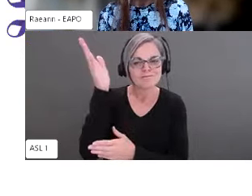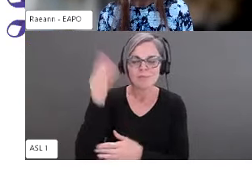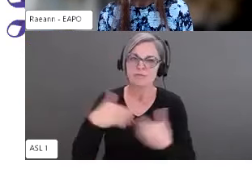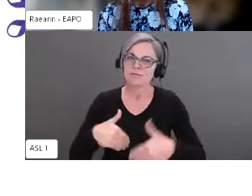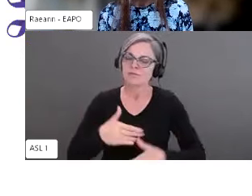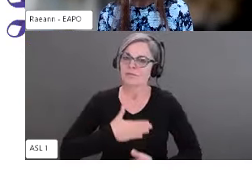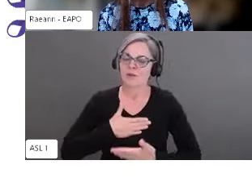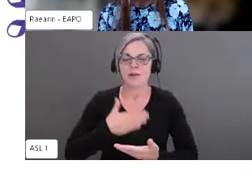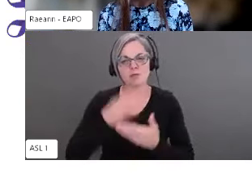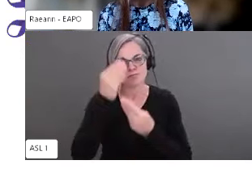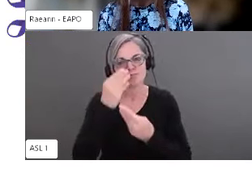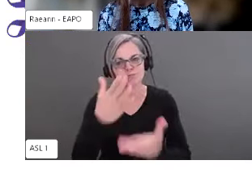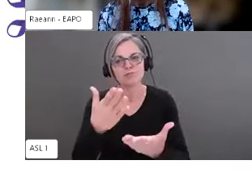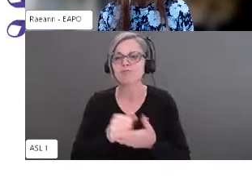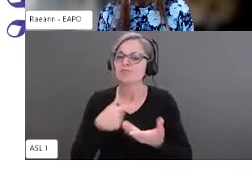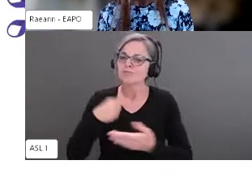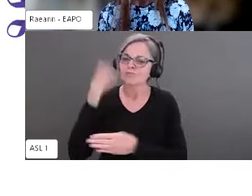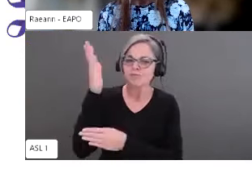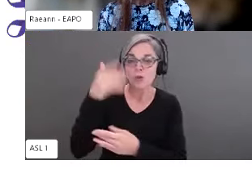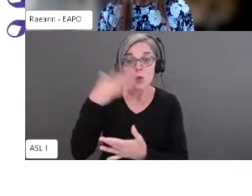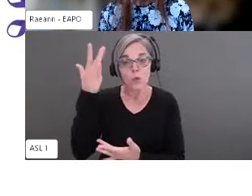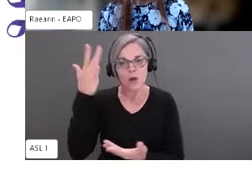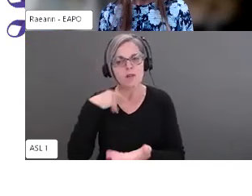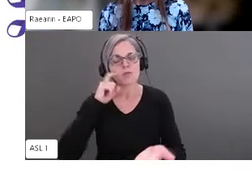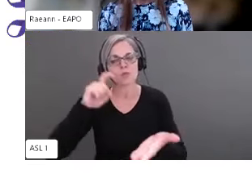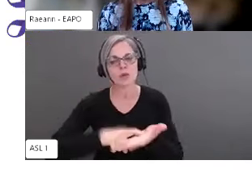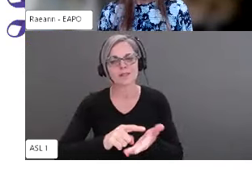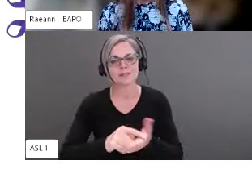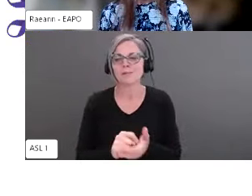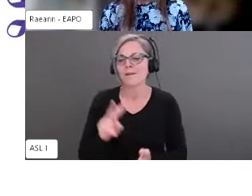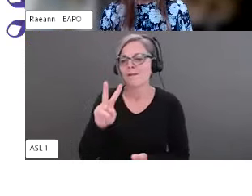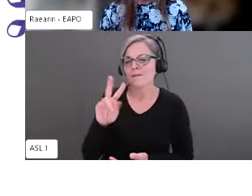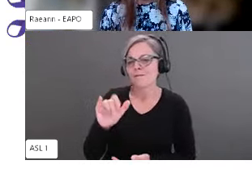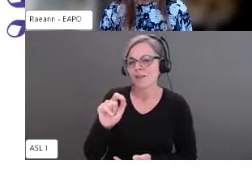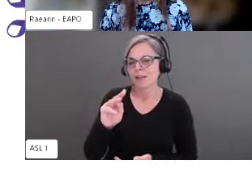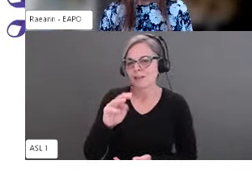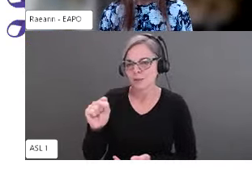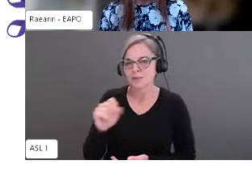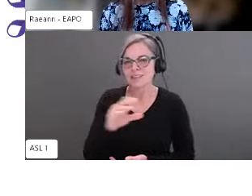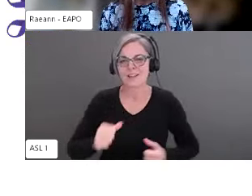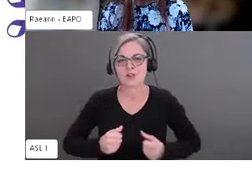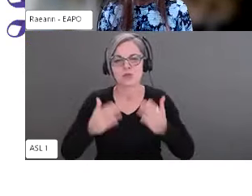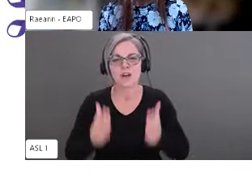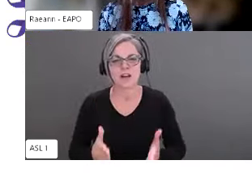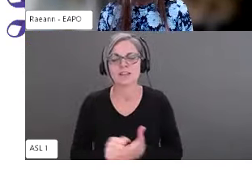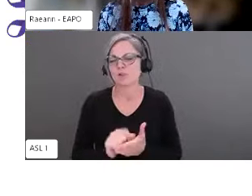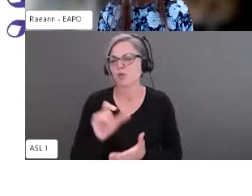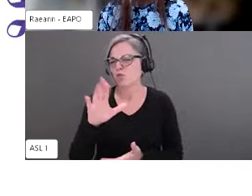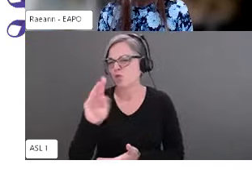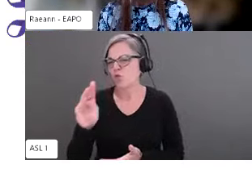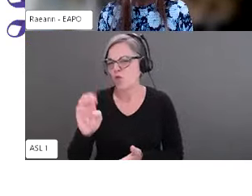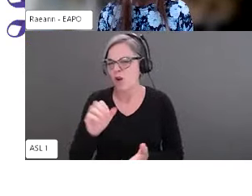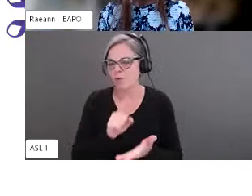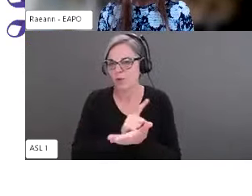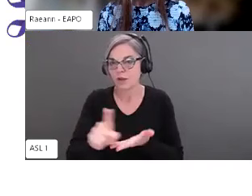of Victims and Survivors of Crime Week. We did receive a grant from the Department of Justice to host this learning series,